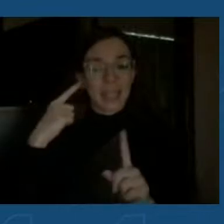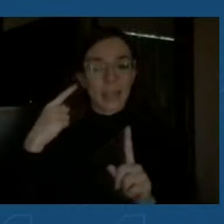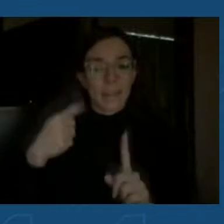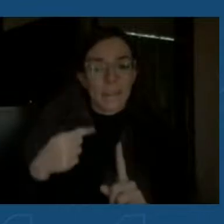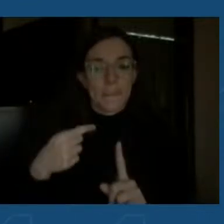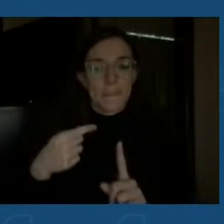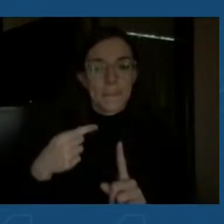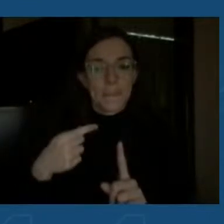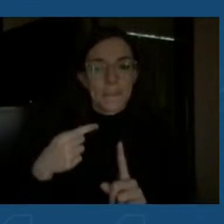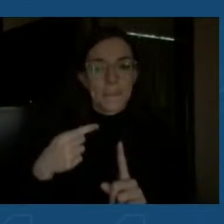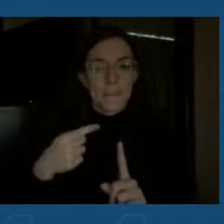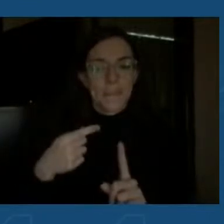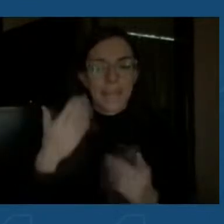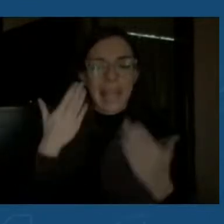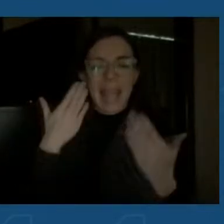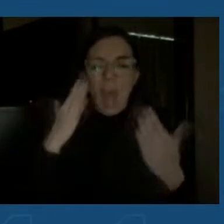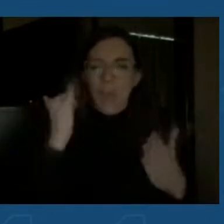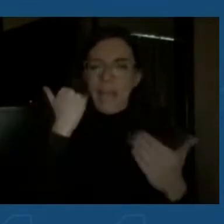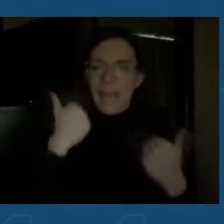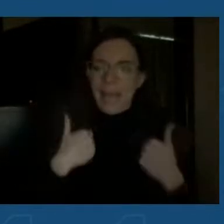I don't know that there's really words to really